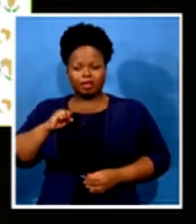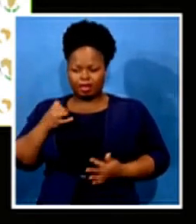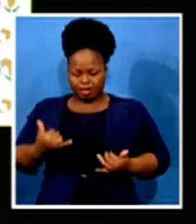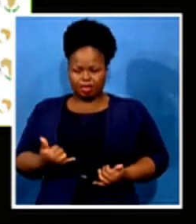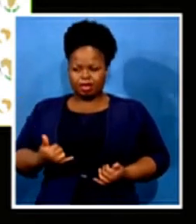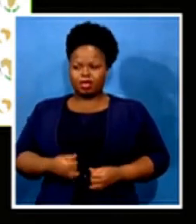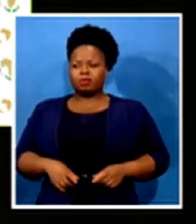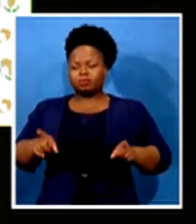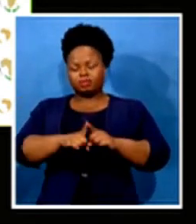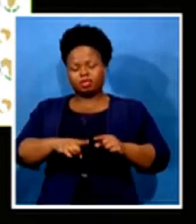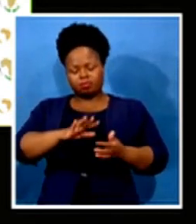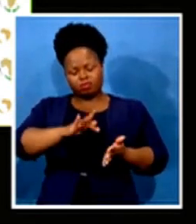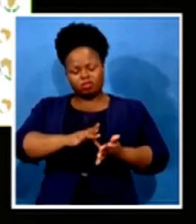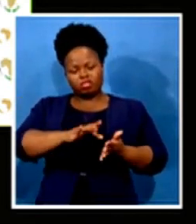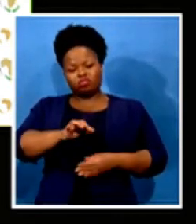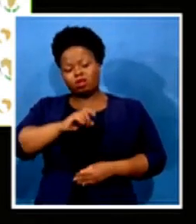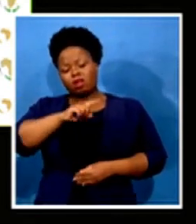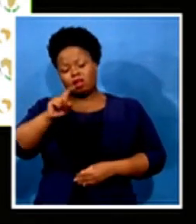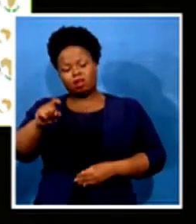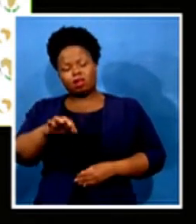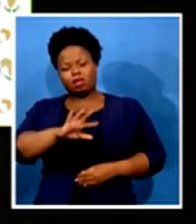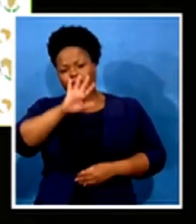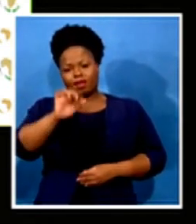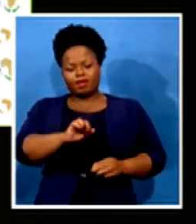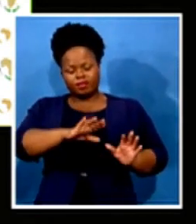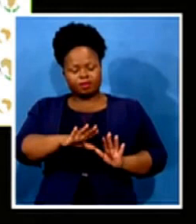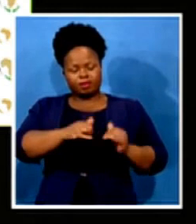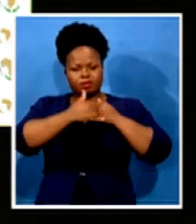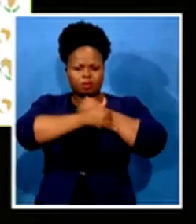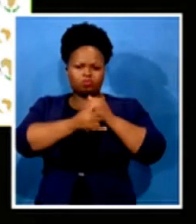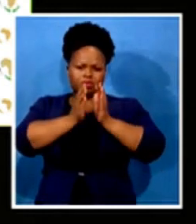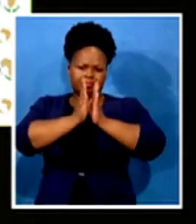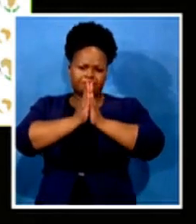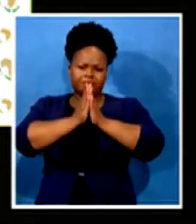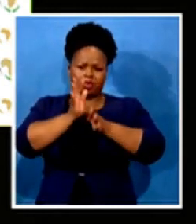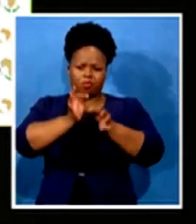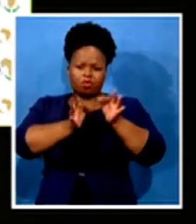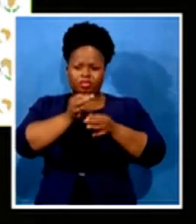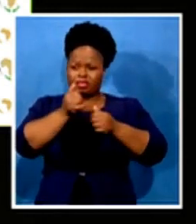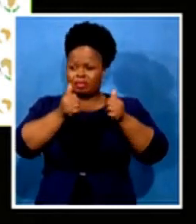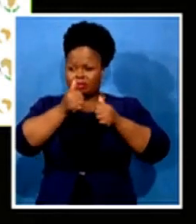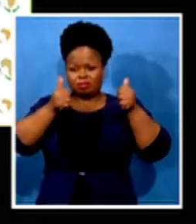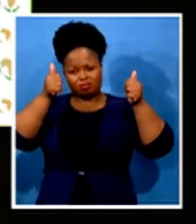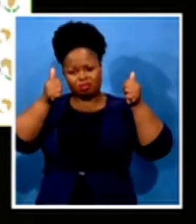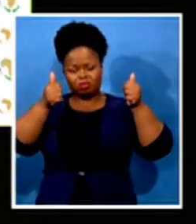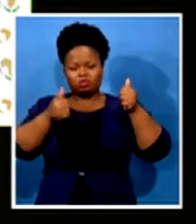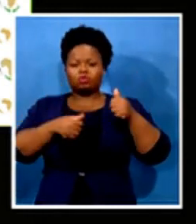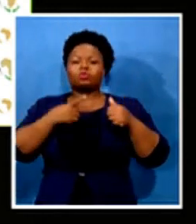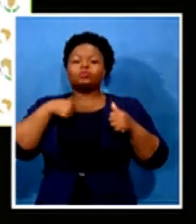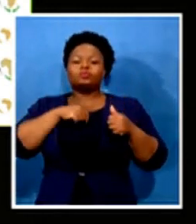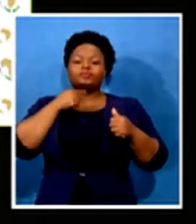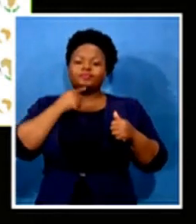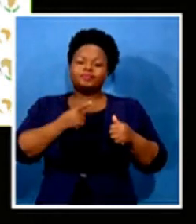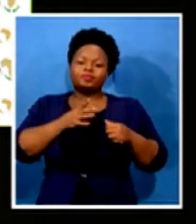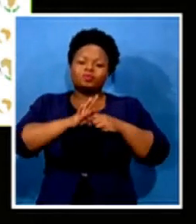is the plea that we are making to the political leadership of our continent, that COVID-19 is not over,